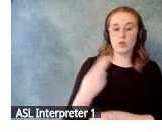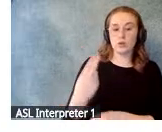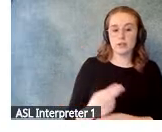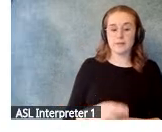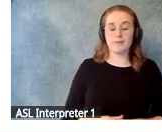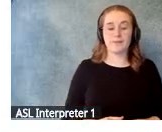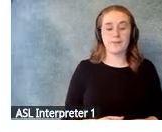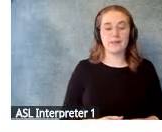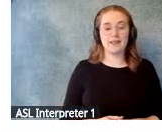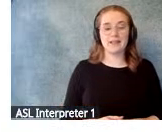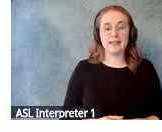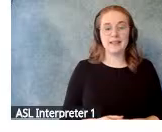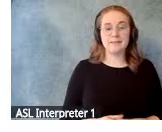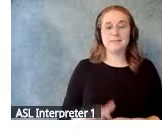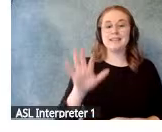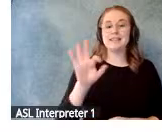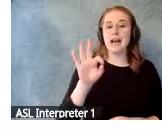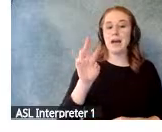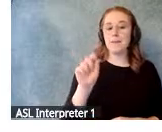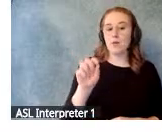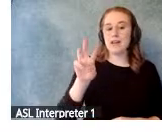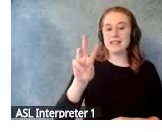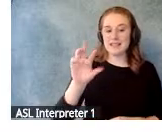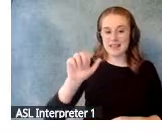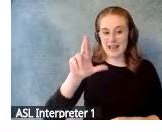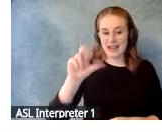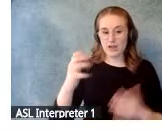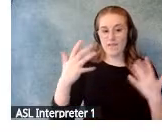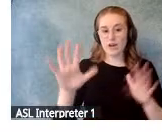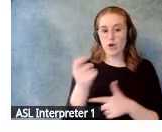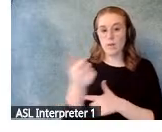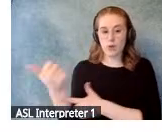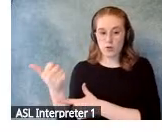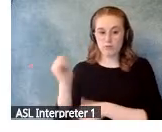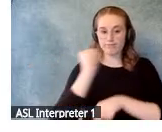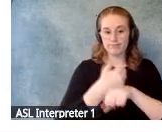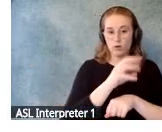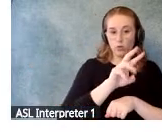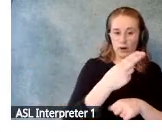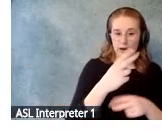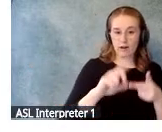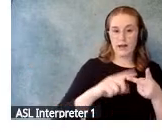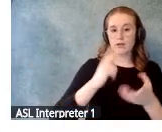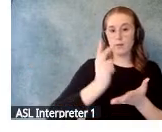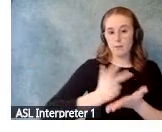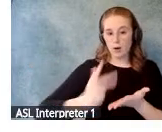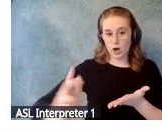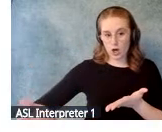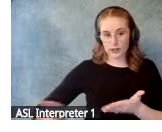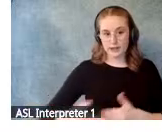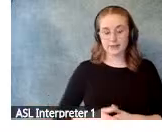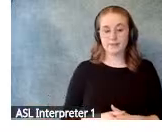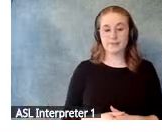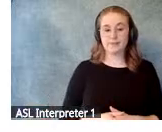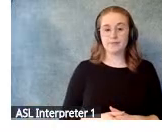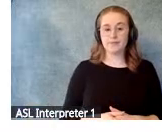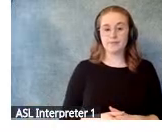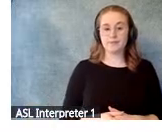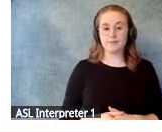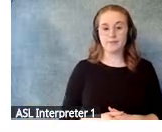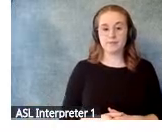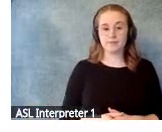use. 9.6 acres would be removed to make room for the warehousing and parking.